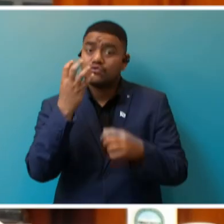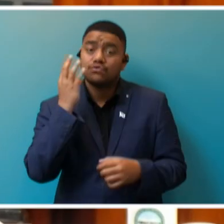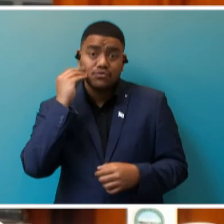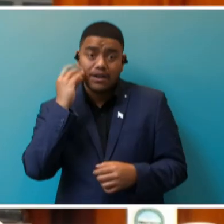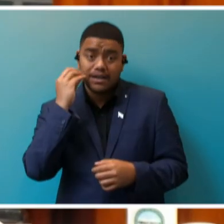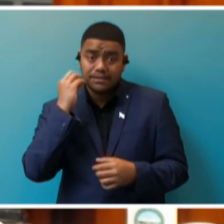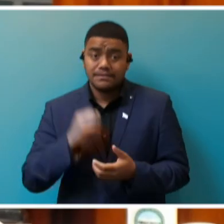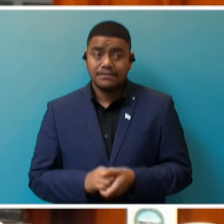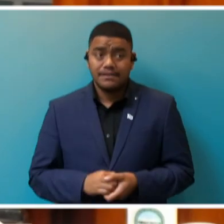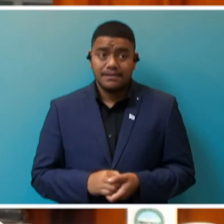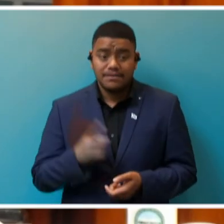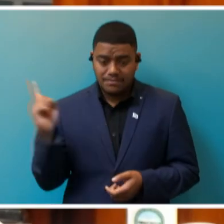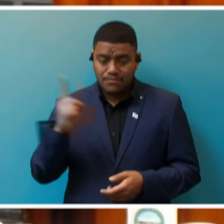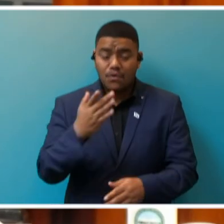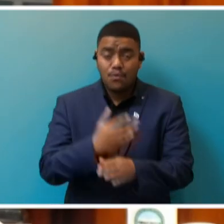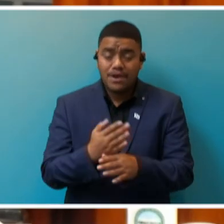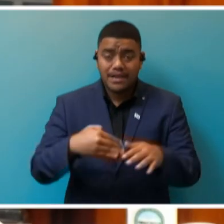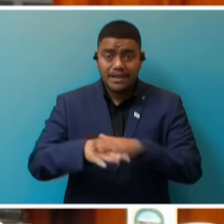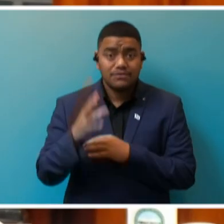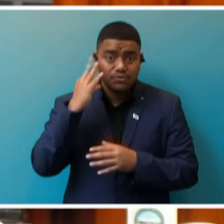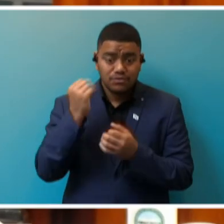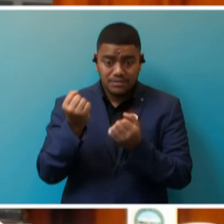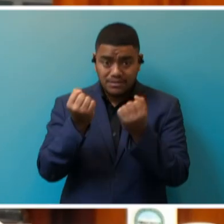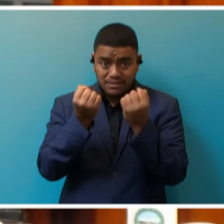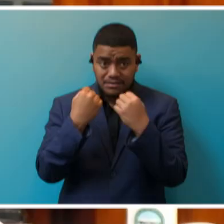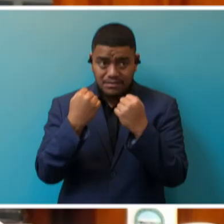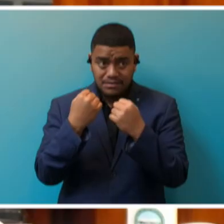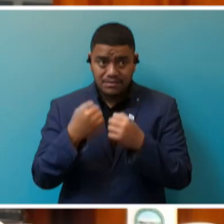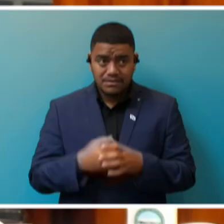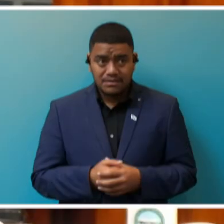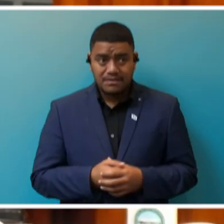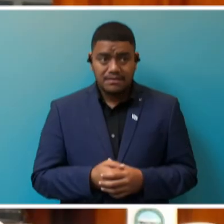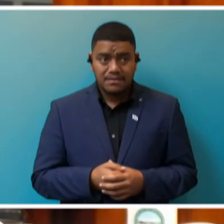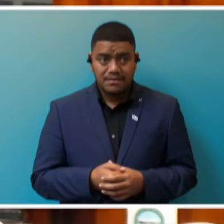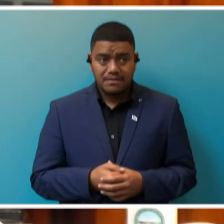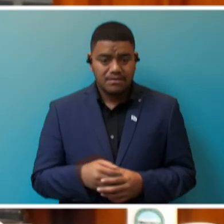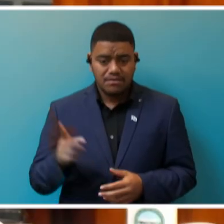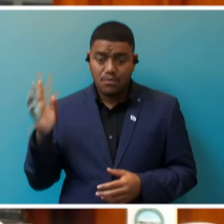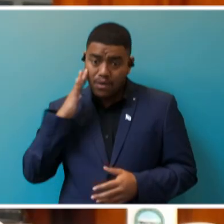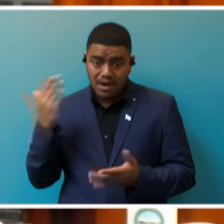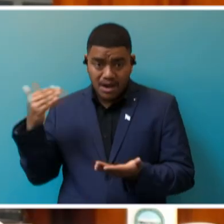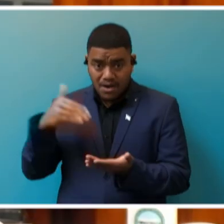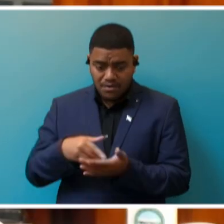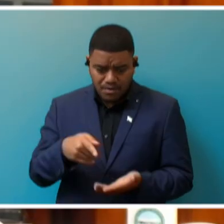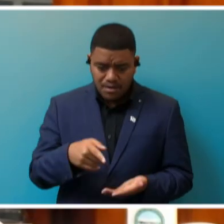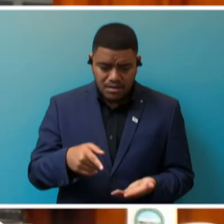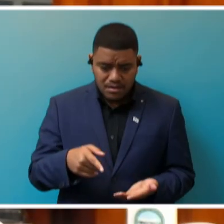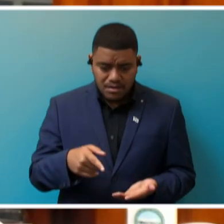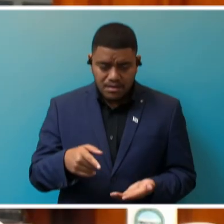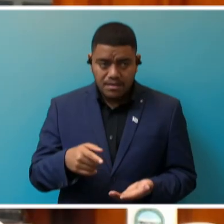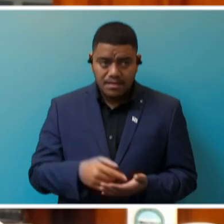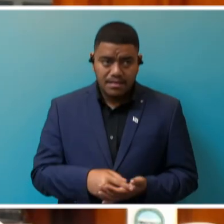came in as to work in the cane farms, who were not particularly happy with being in cane farms, but